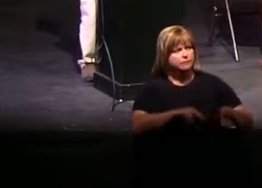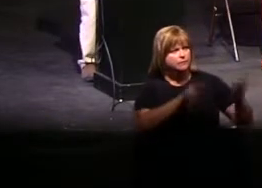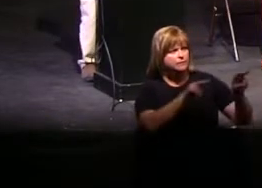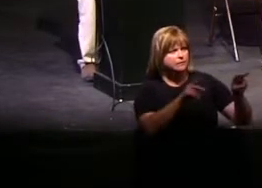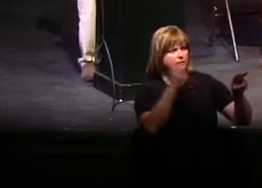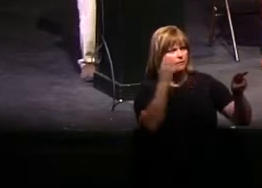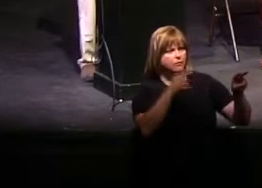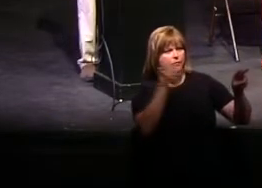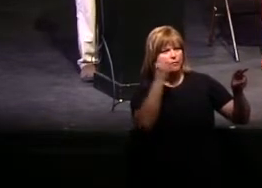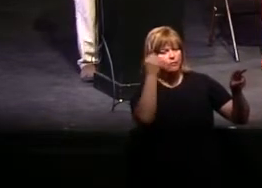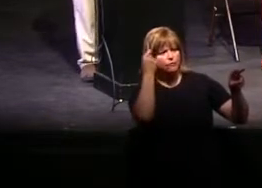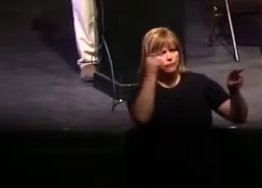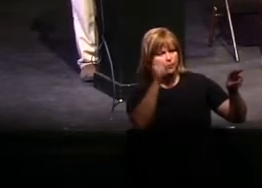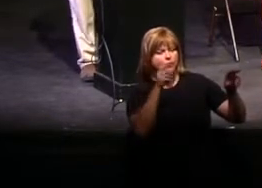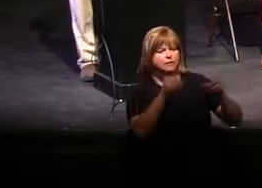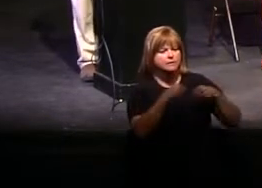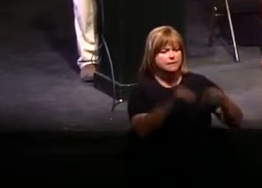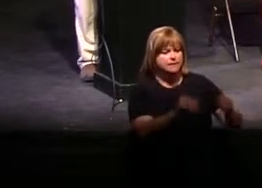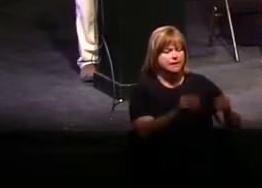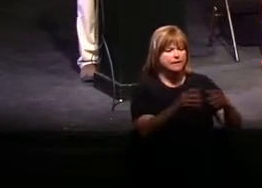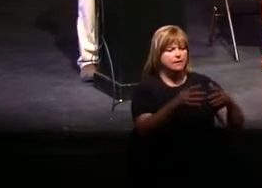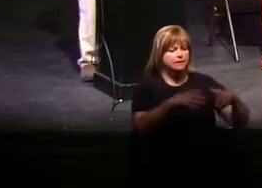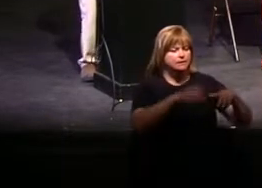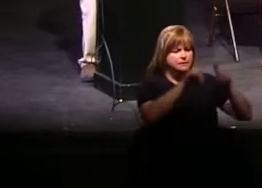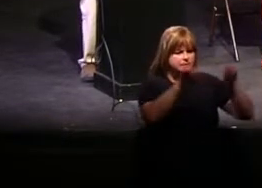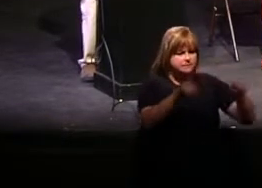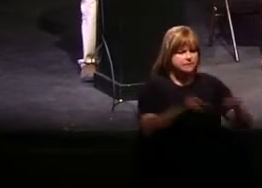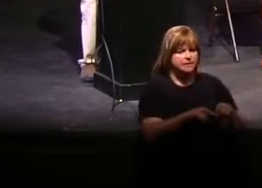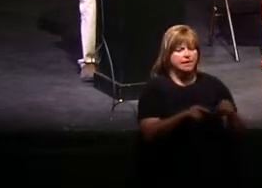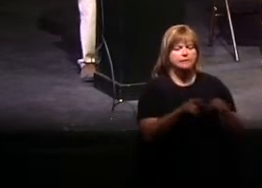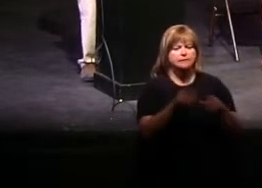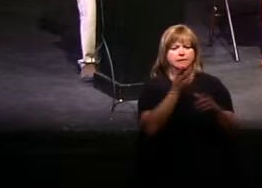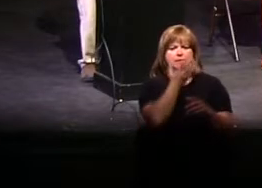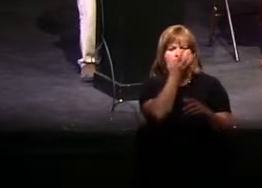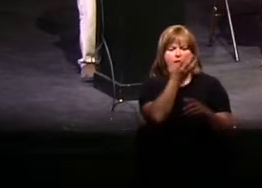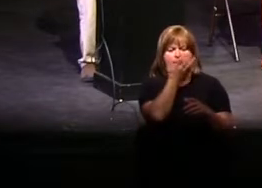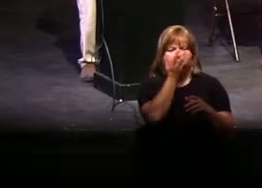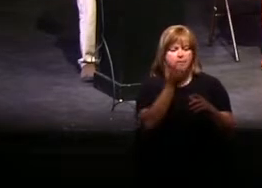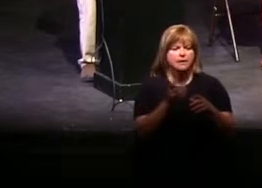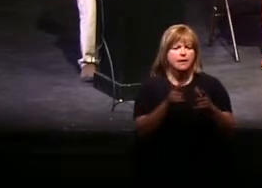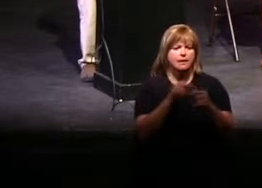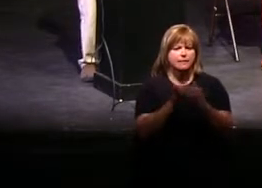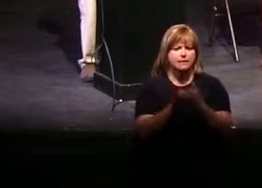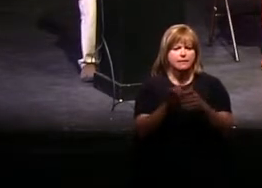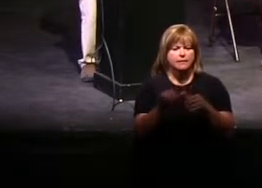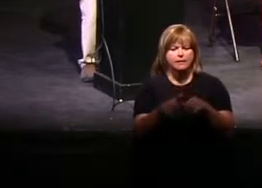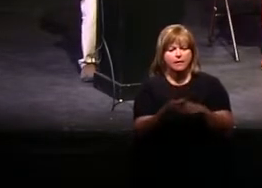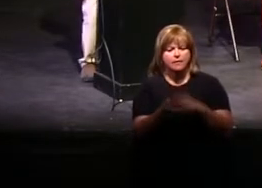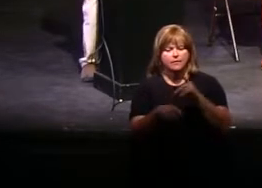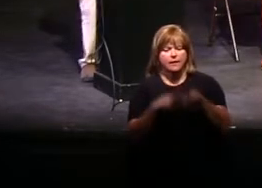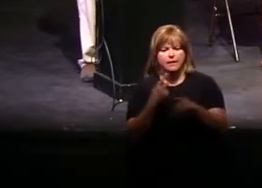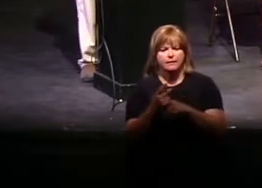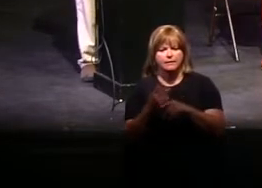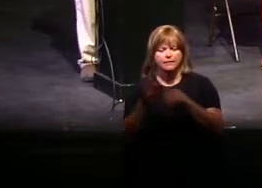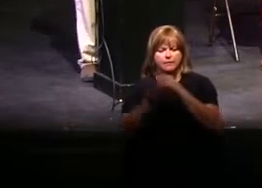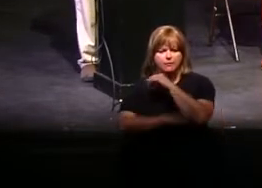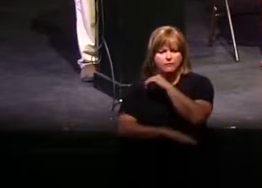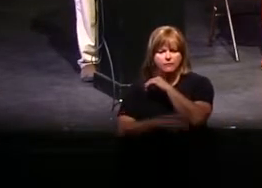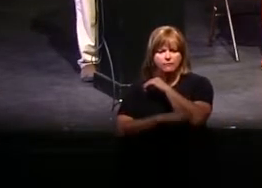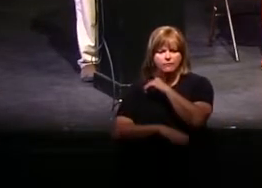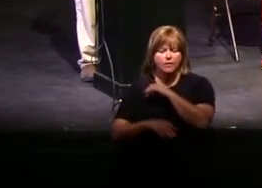sale sign, of Timothy and Brome, spring and autumn slaughter county, meat